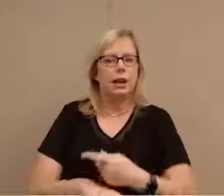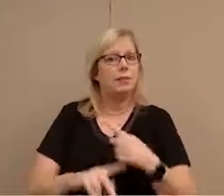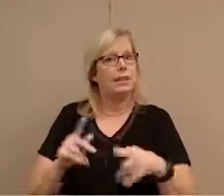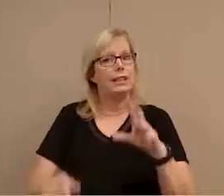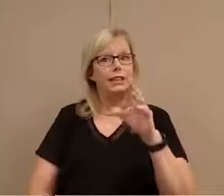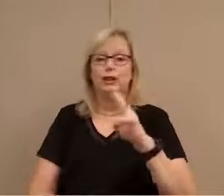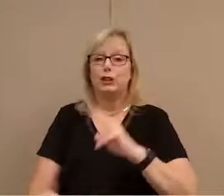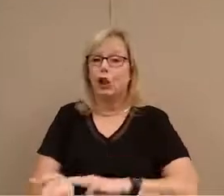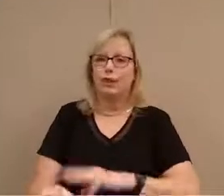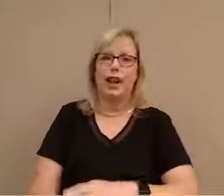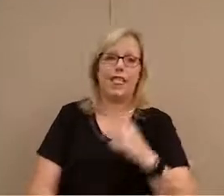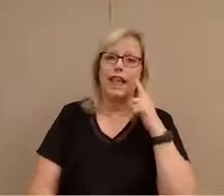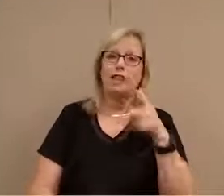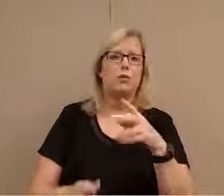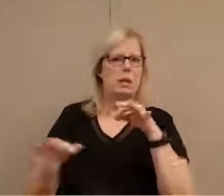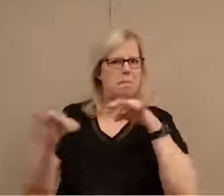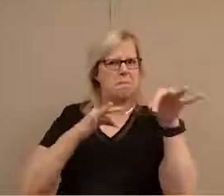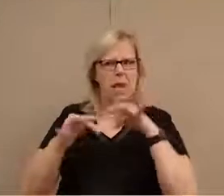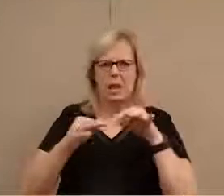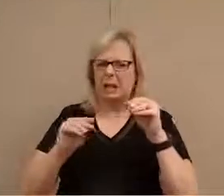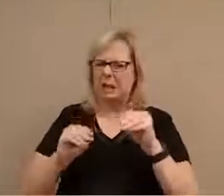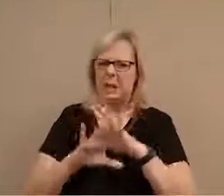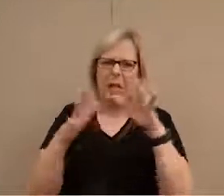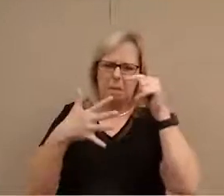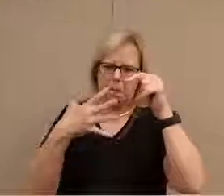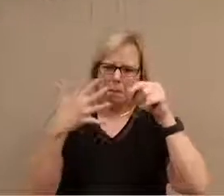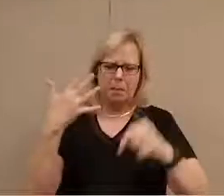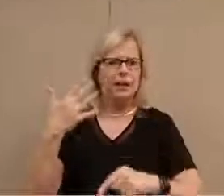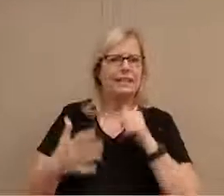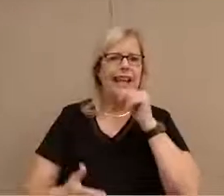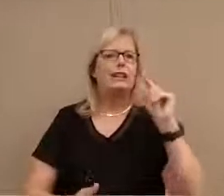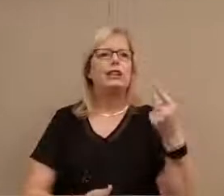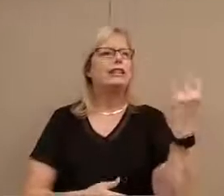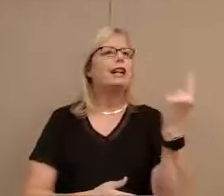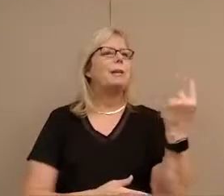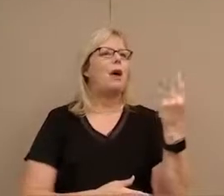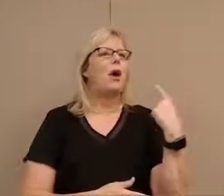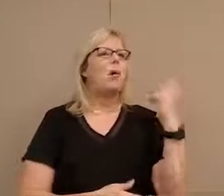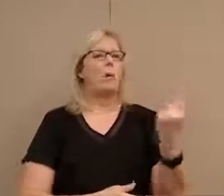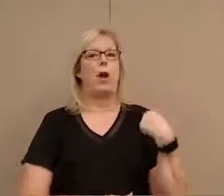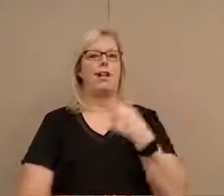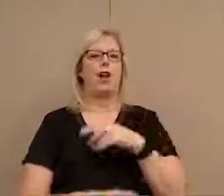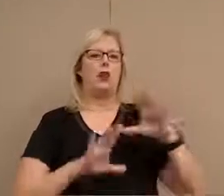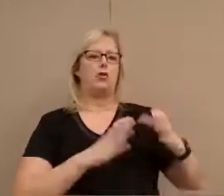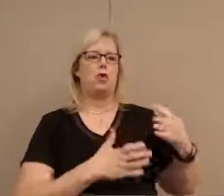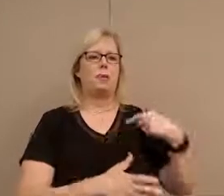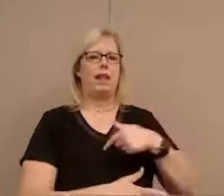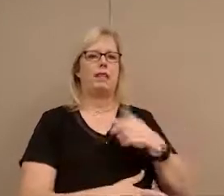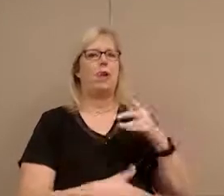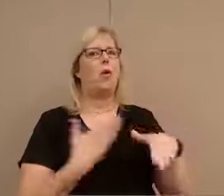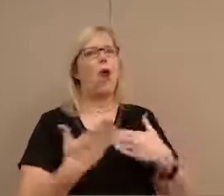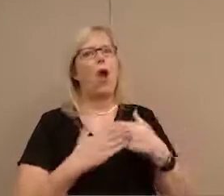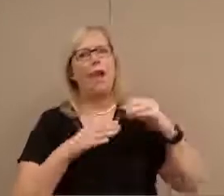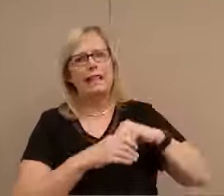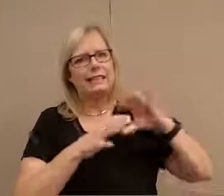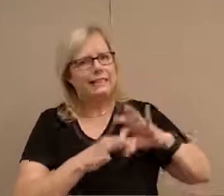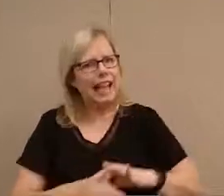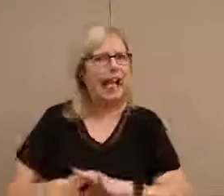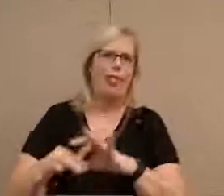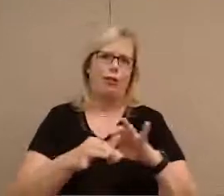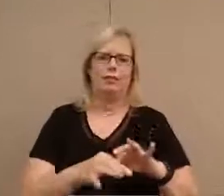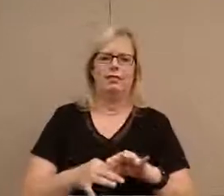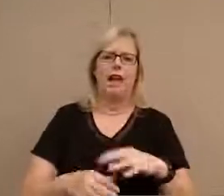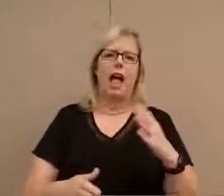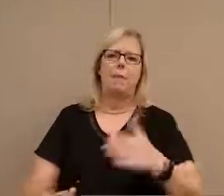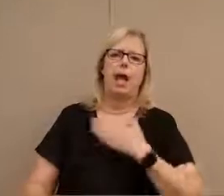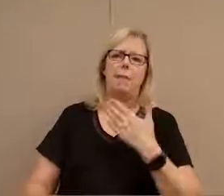Doctor, I think you've really broke it down to them, because this isn't just something that one of us, a group of us is in. We are all in this together. You know,